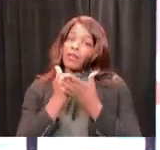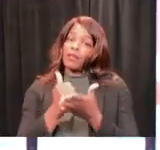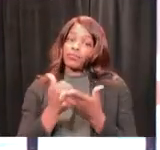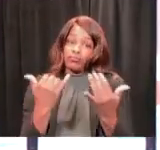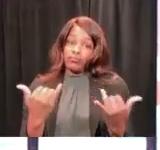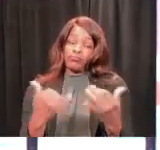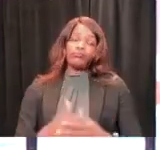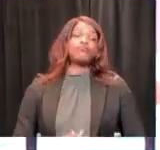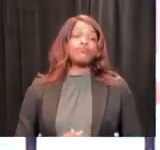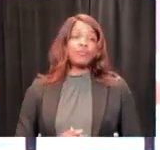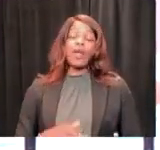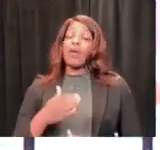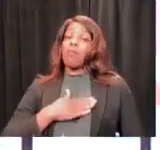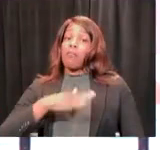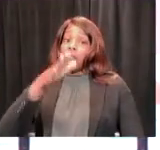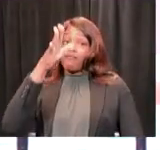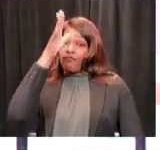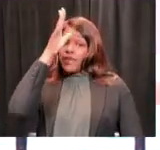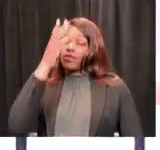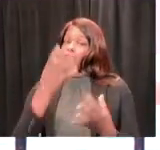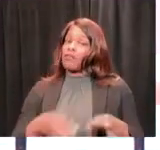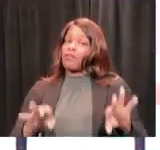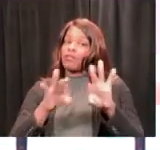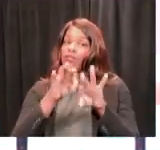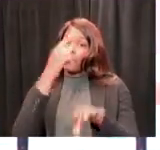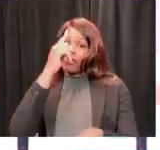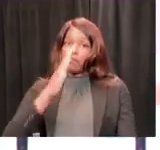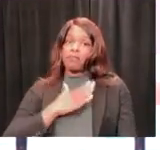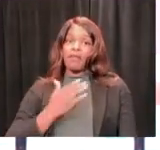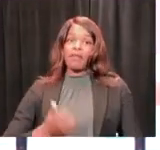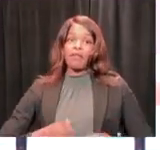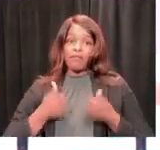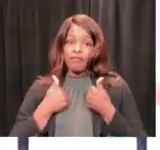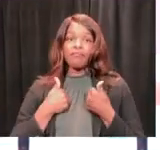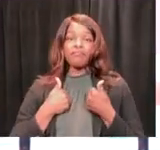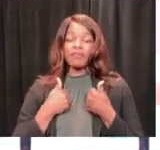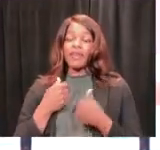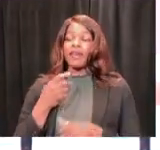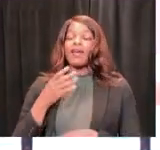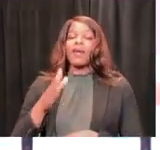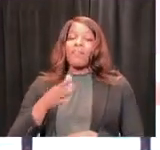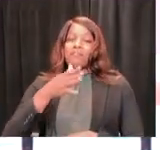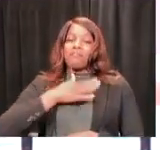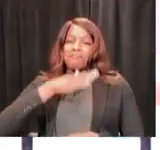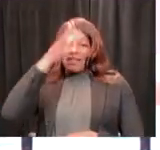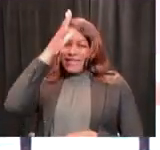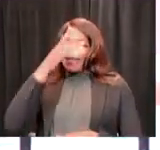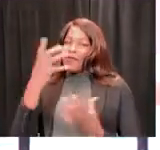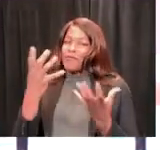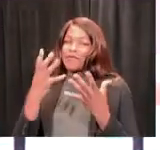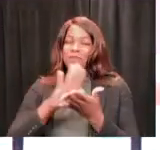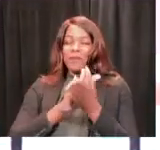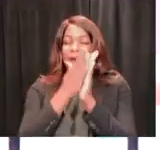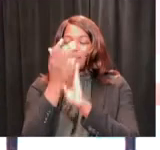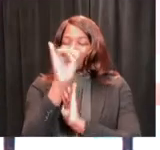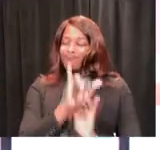father was a significant figure in my life. It was him that I wanted to be like growing up,